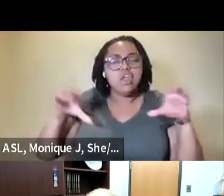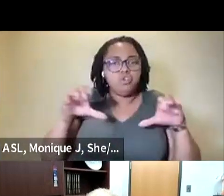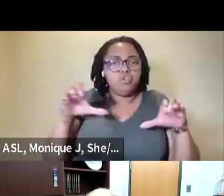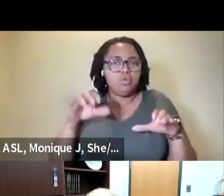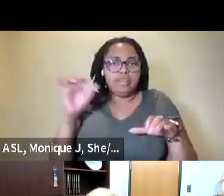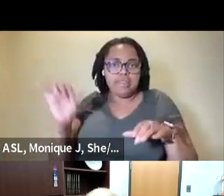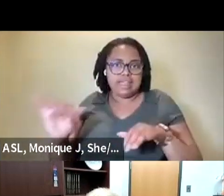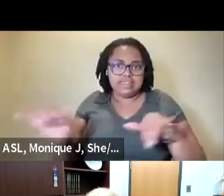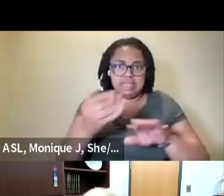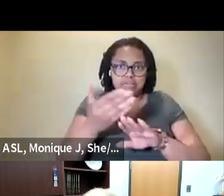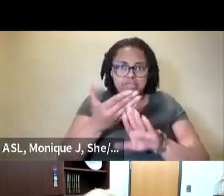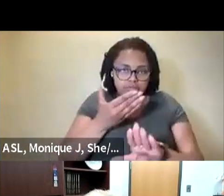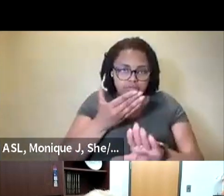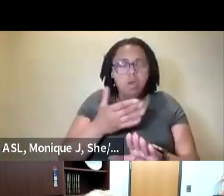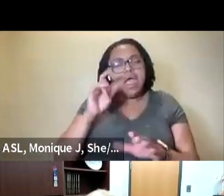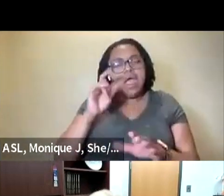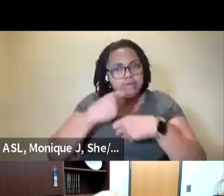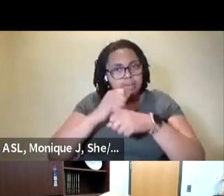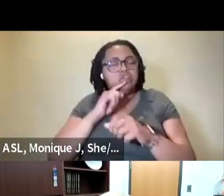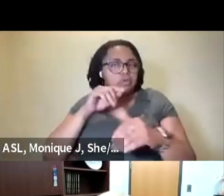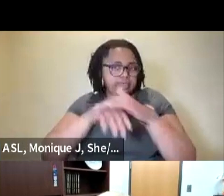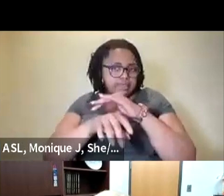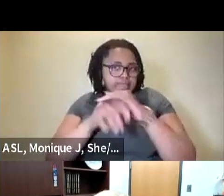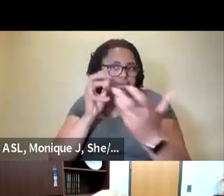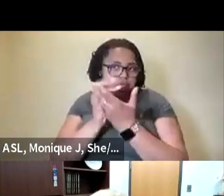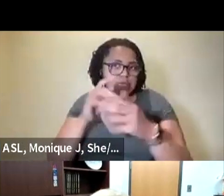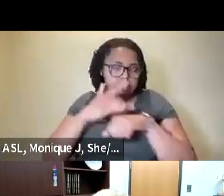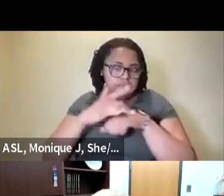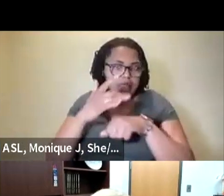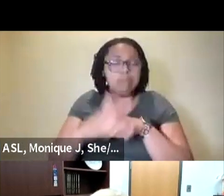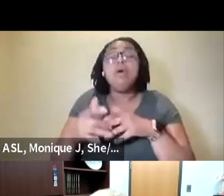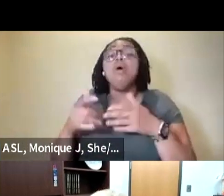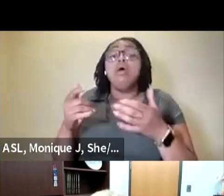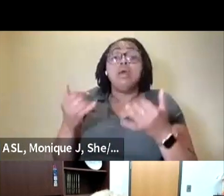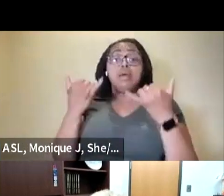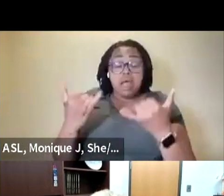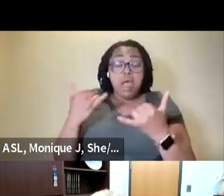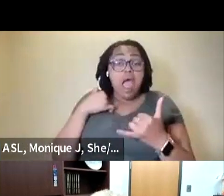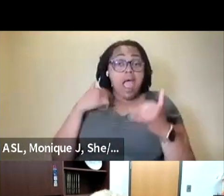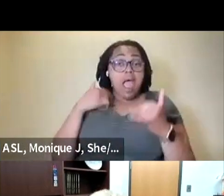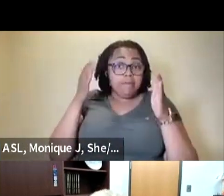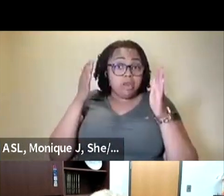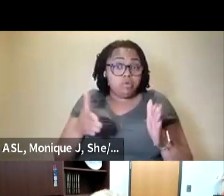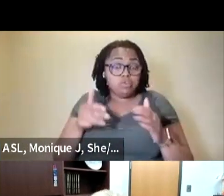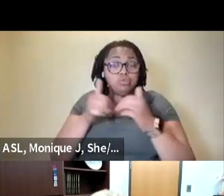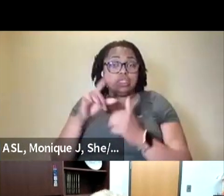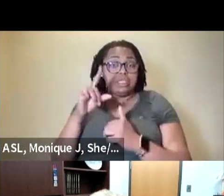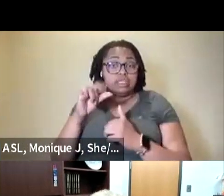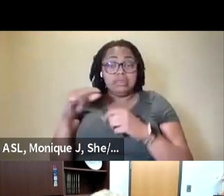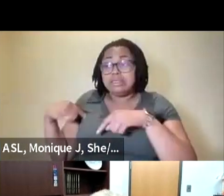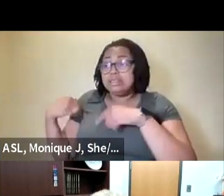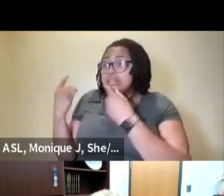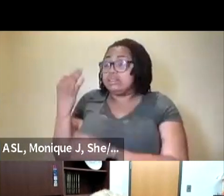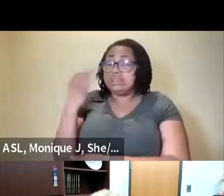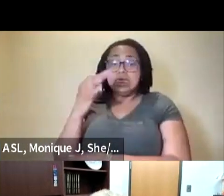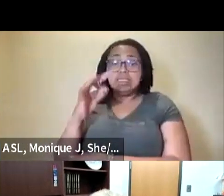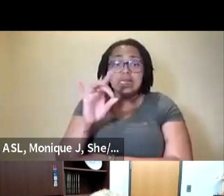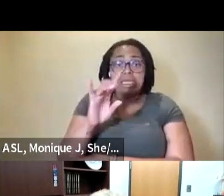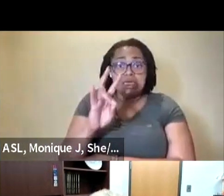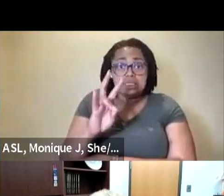I have been a person with a disability since 1987. So I'm coming up on my